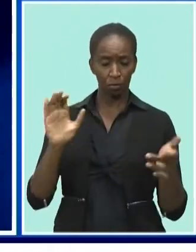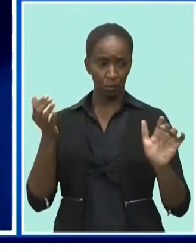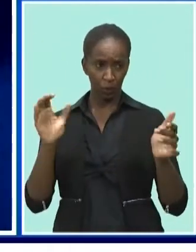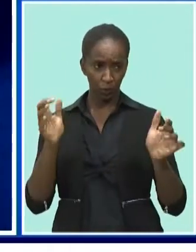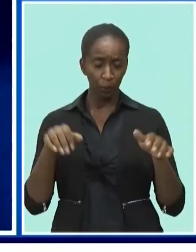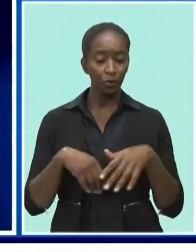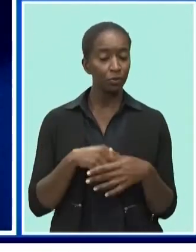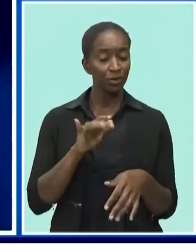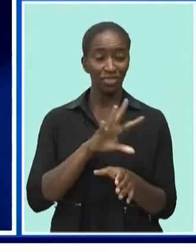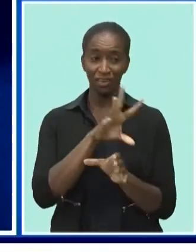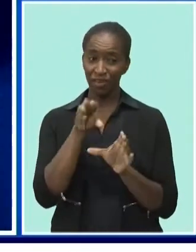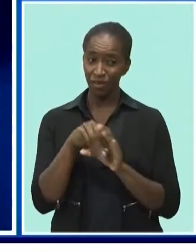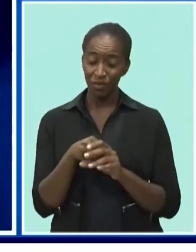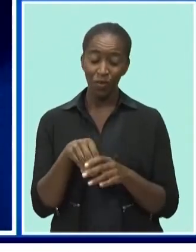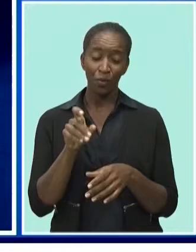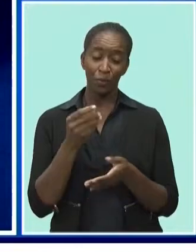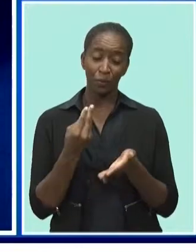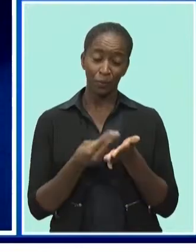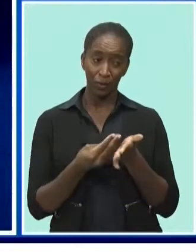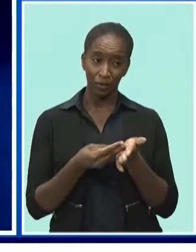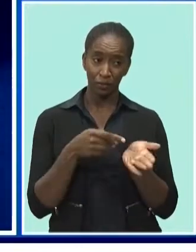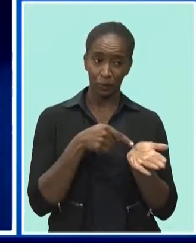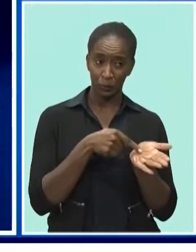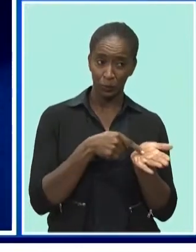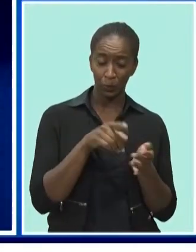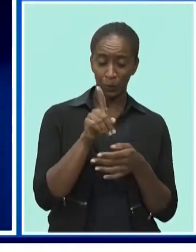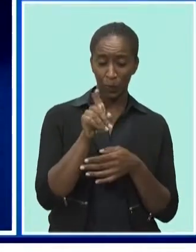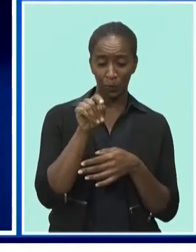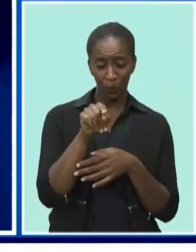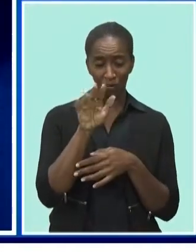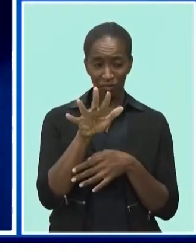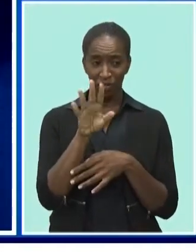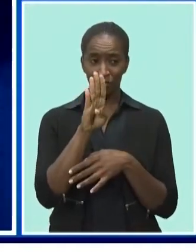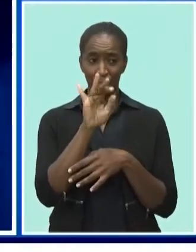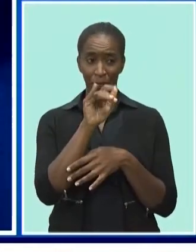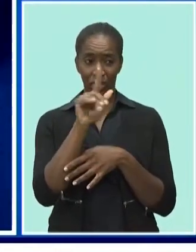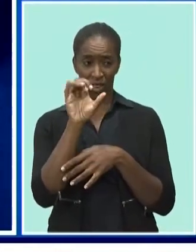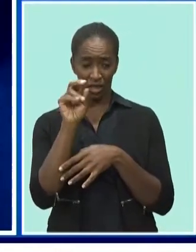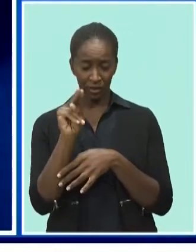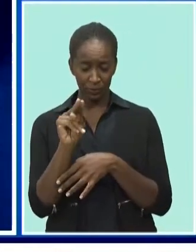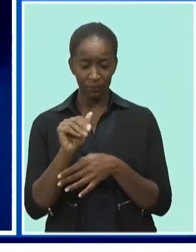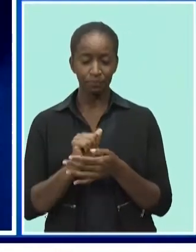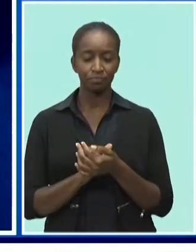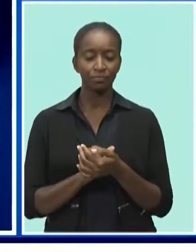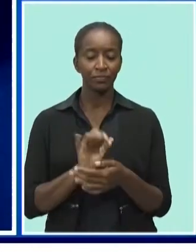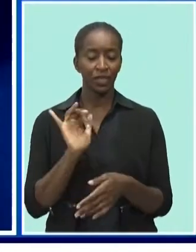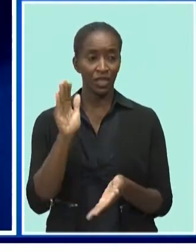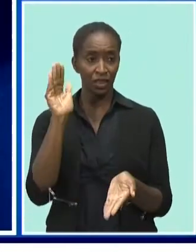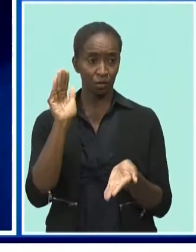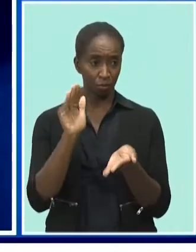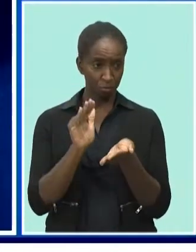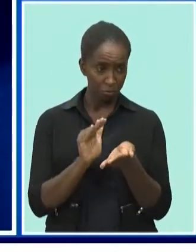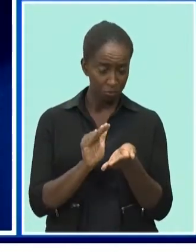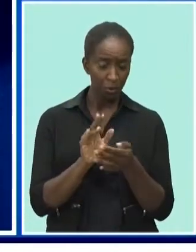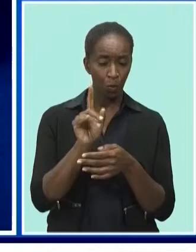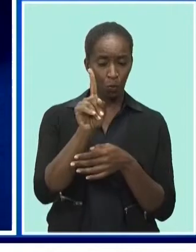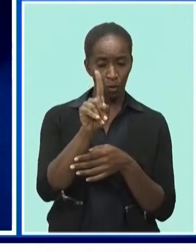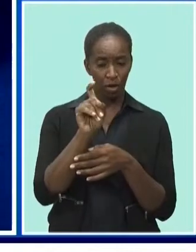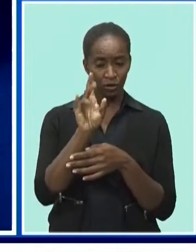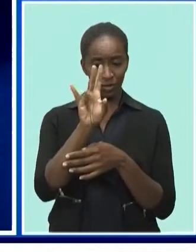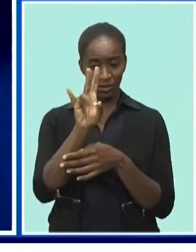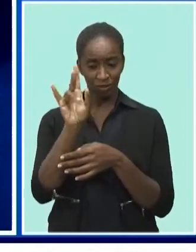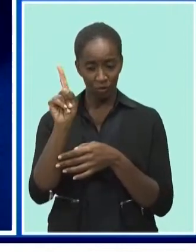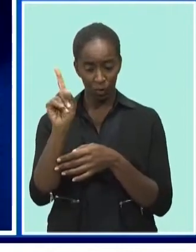of 1.9 billion that we found only after coming into office, is down from 171%